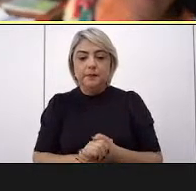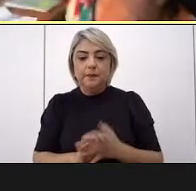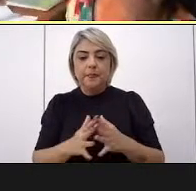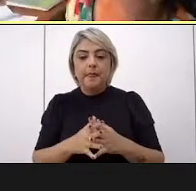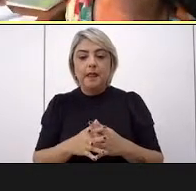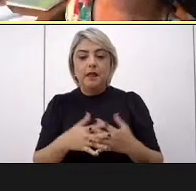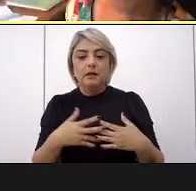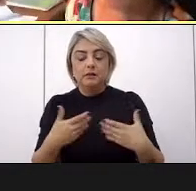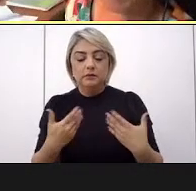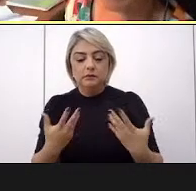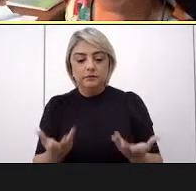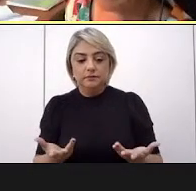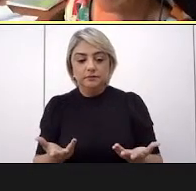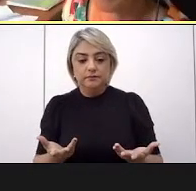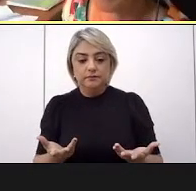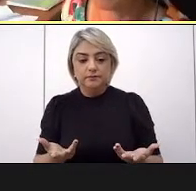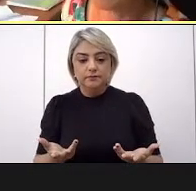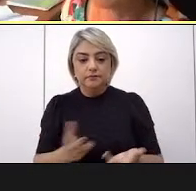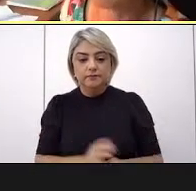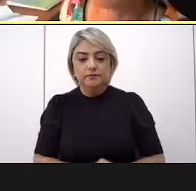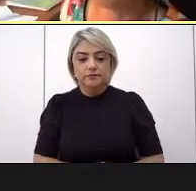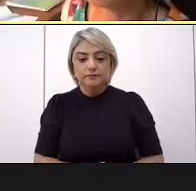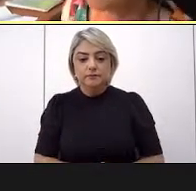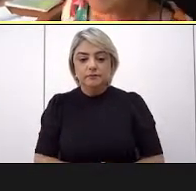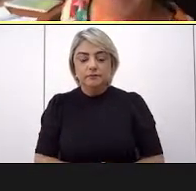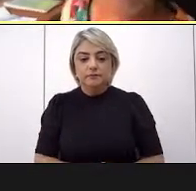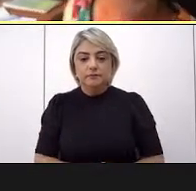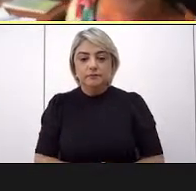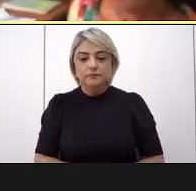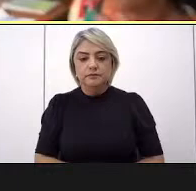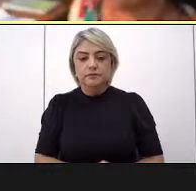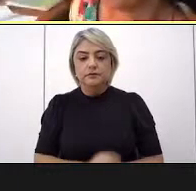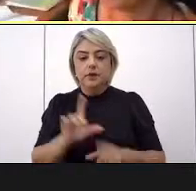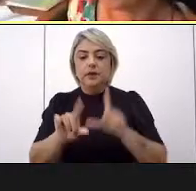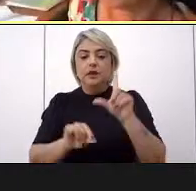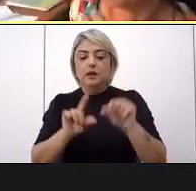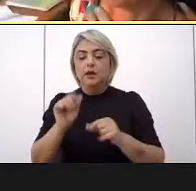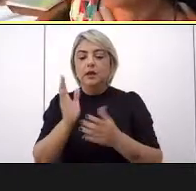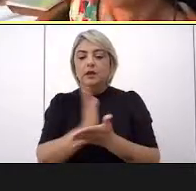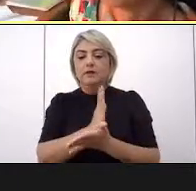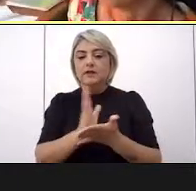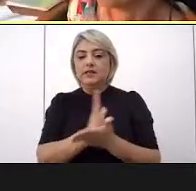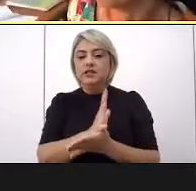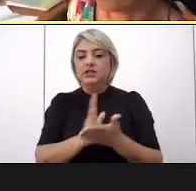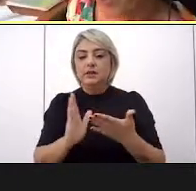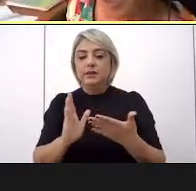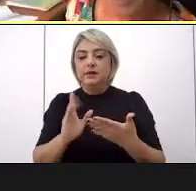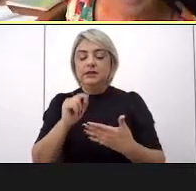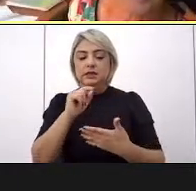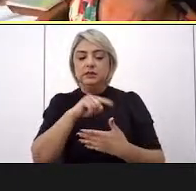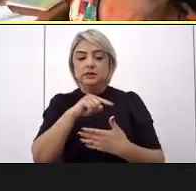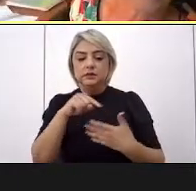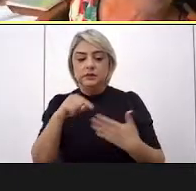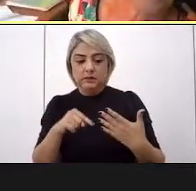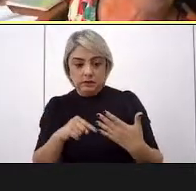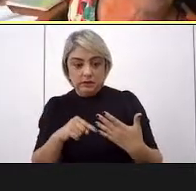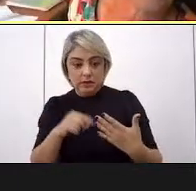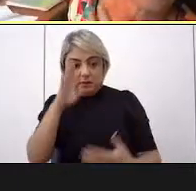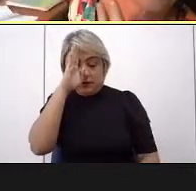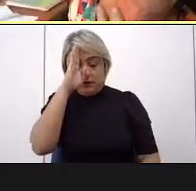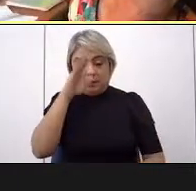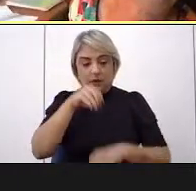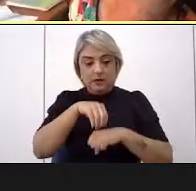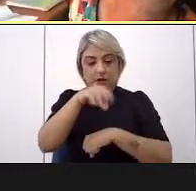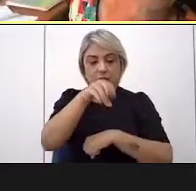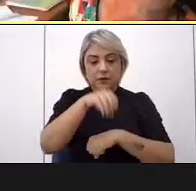choose some aspects, and the main idea I want to share is that